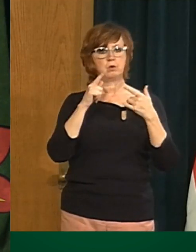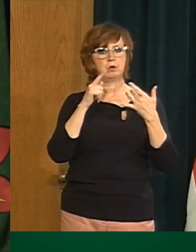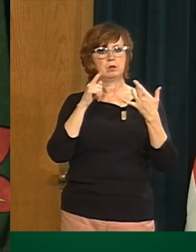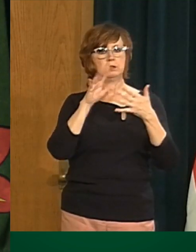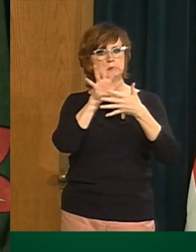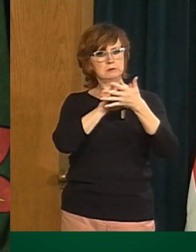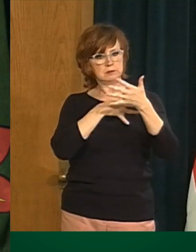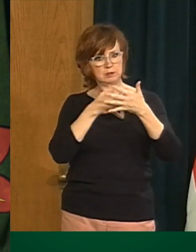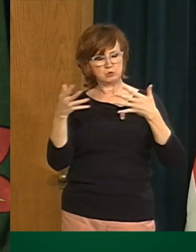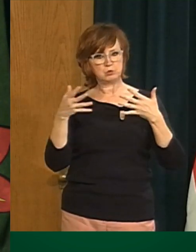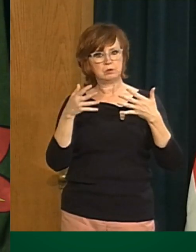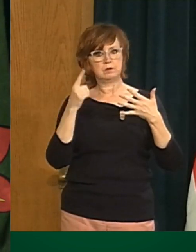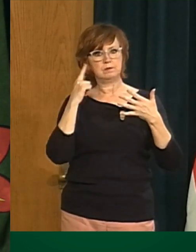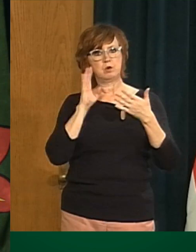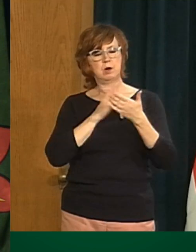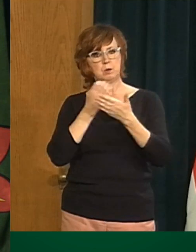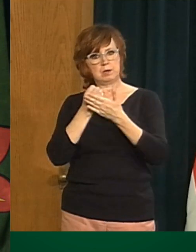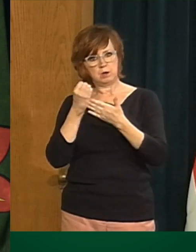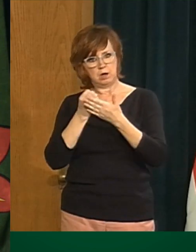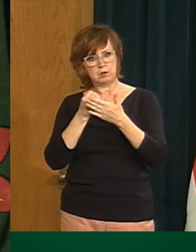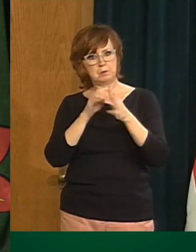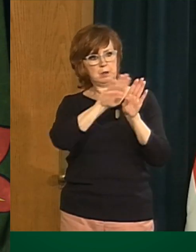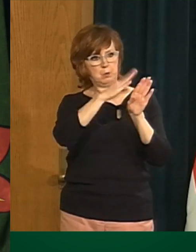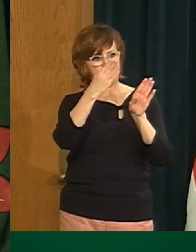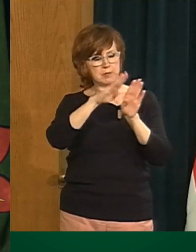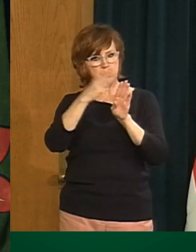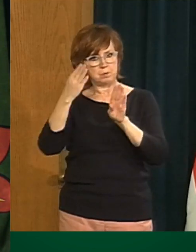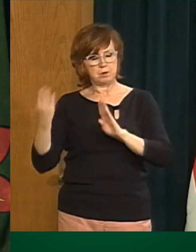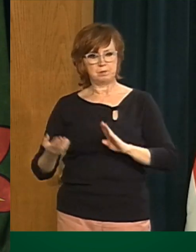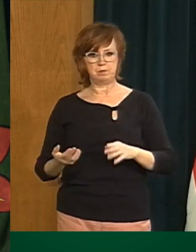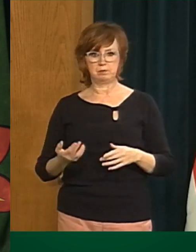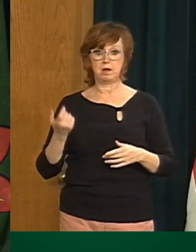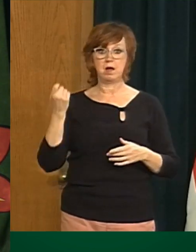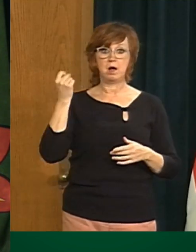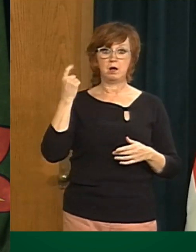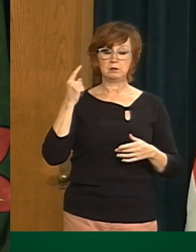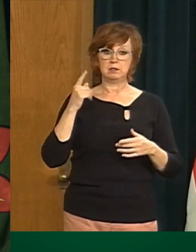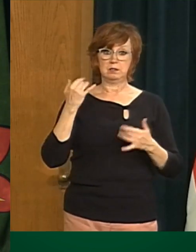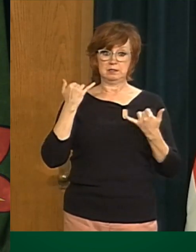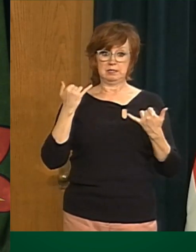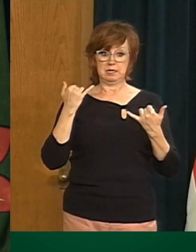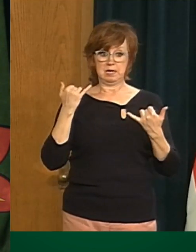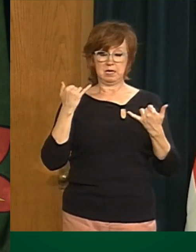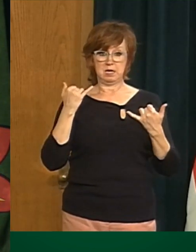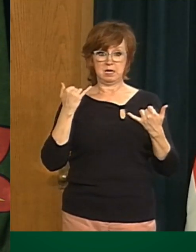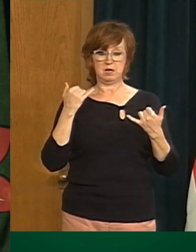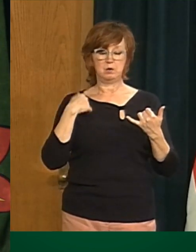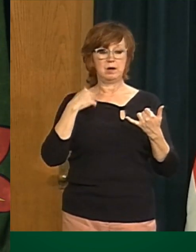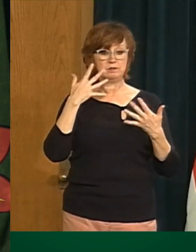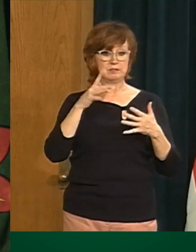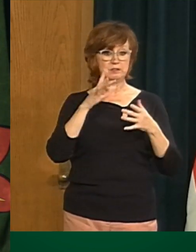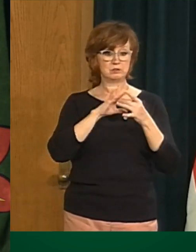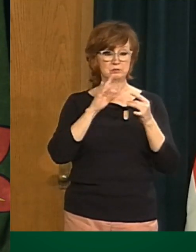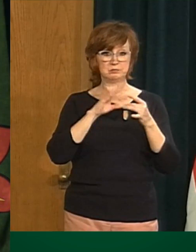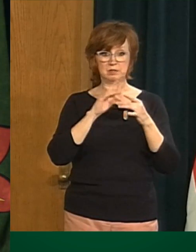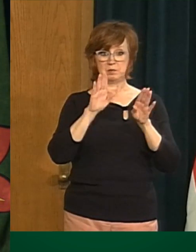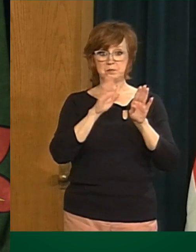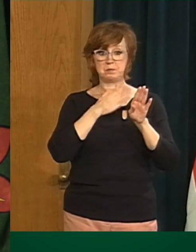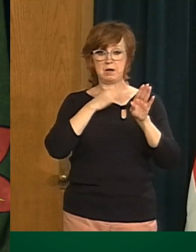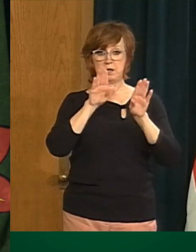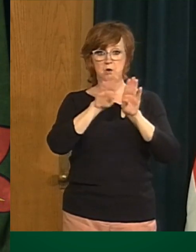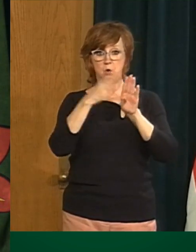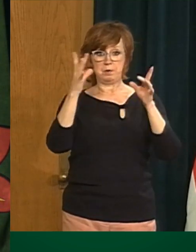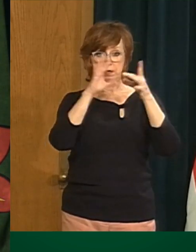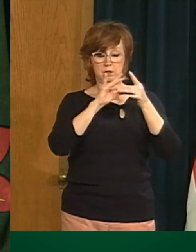our economy. We must also recognize that many sectors of our economy and many businesses, as I mentioned in my opening statements, have